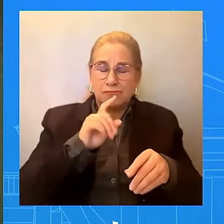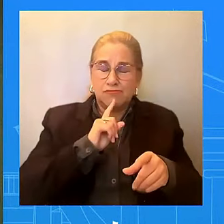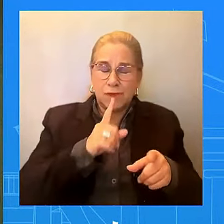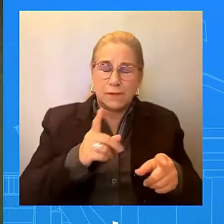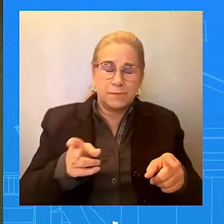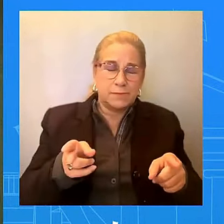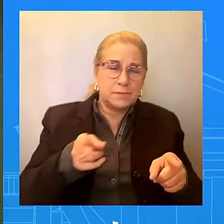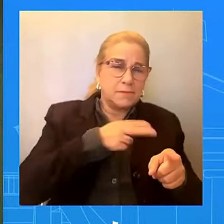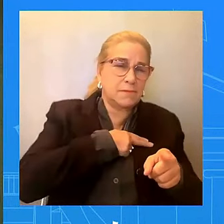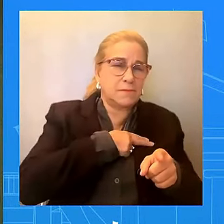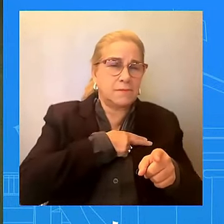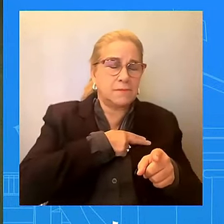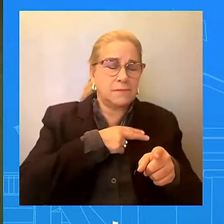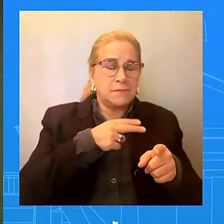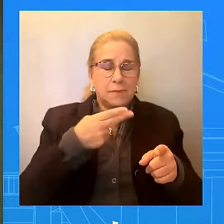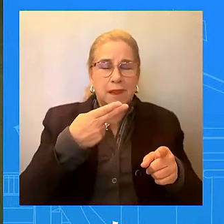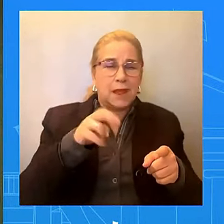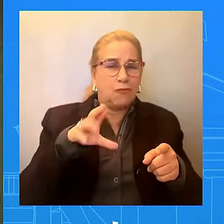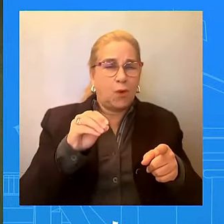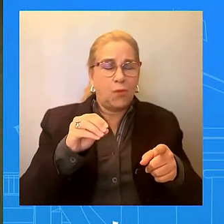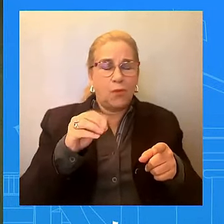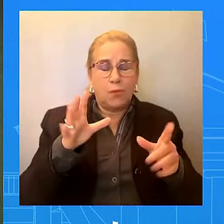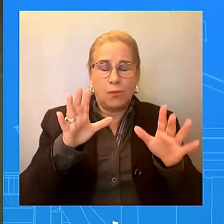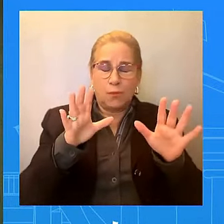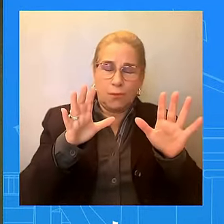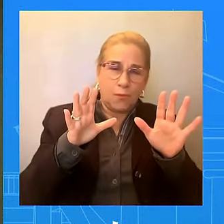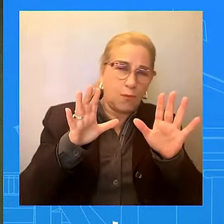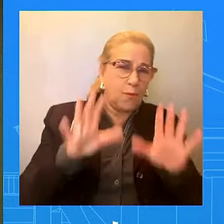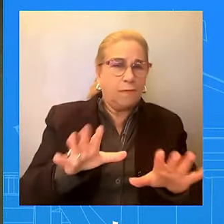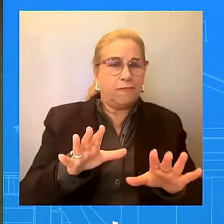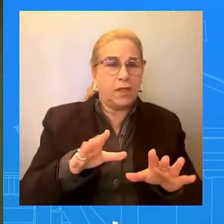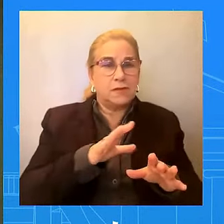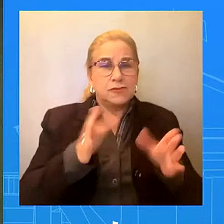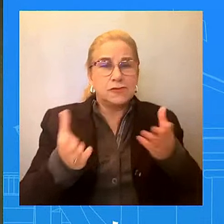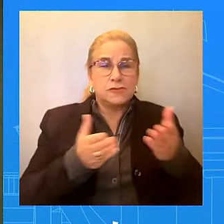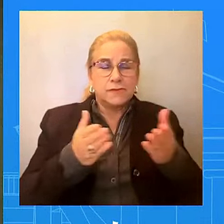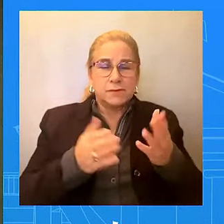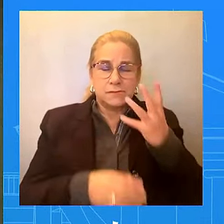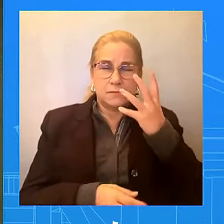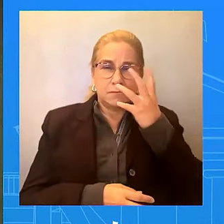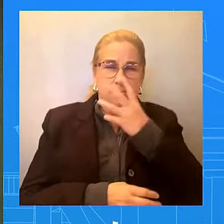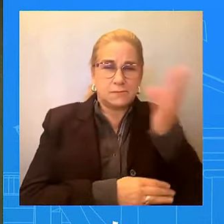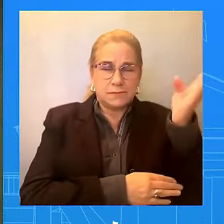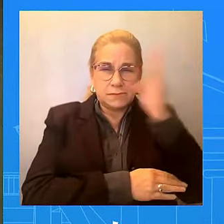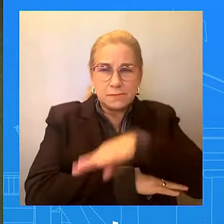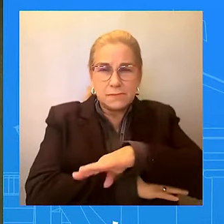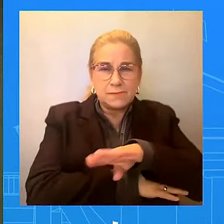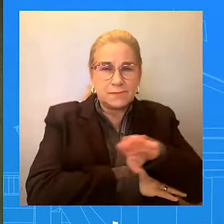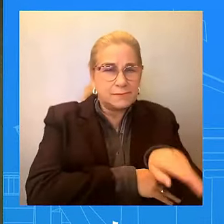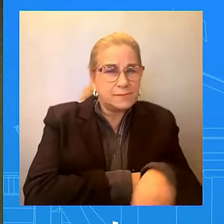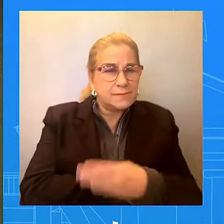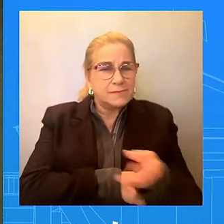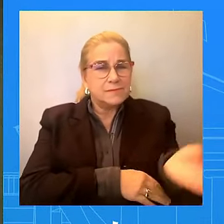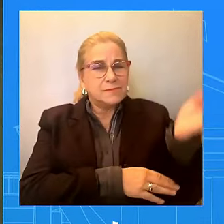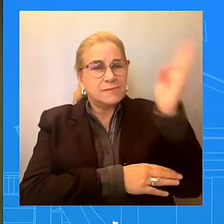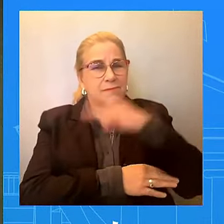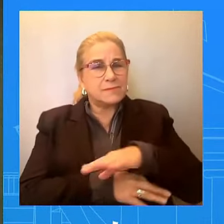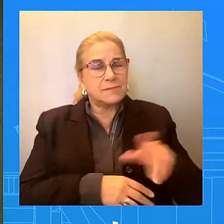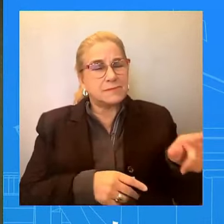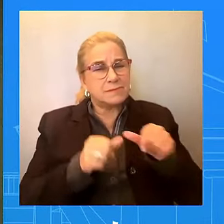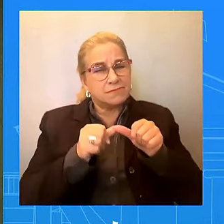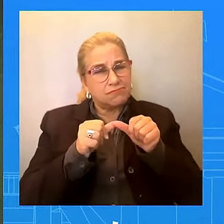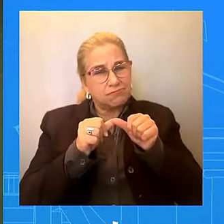selfless service. The weeks since Hurricane Helene first made landfall have been devastating and difficult.